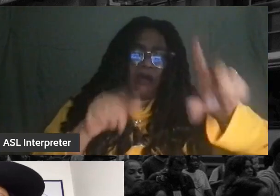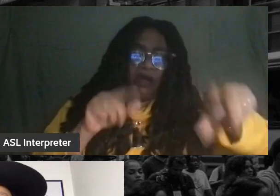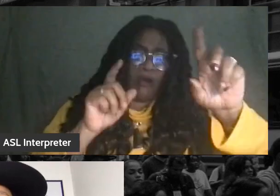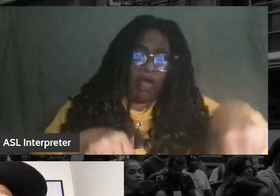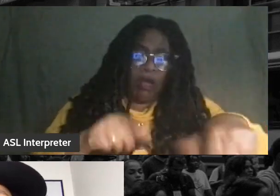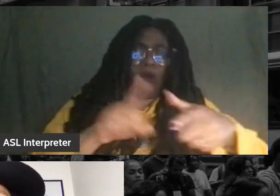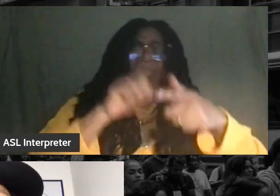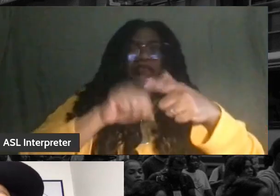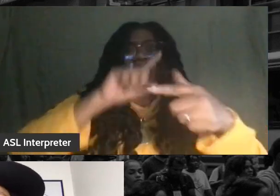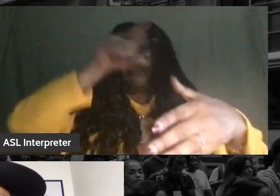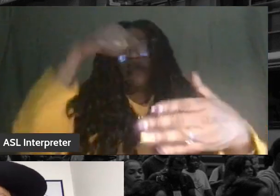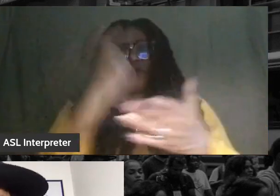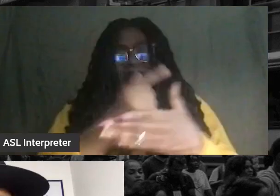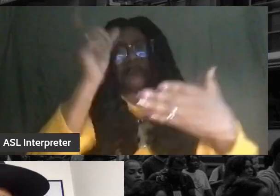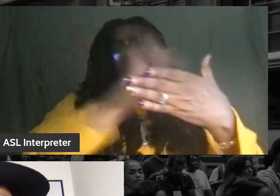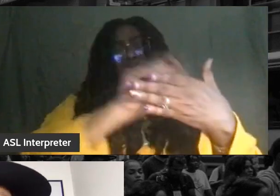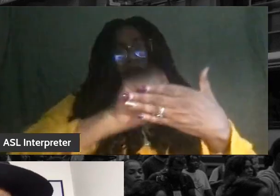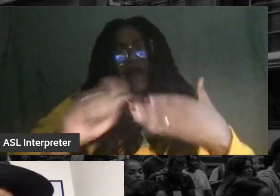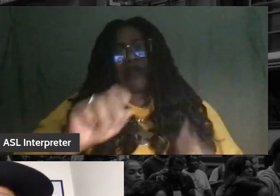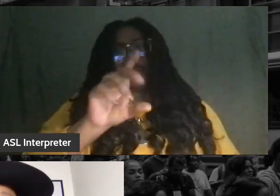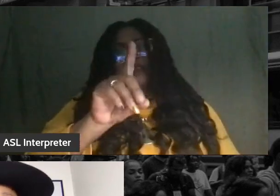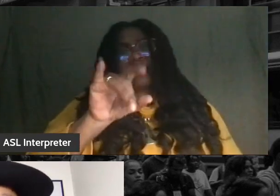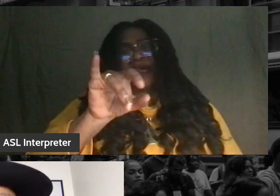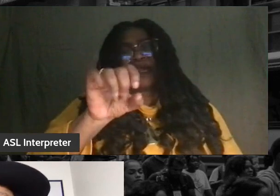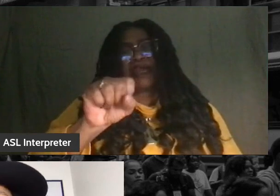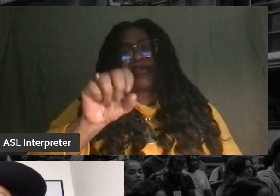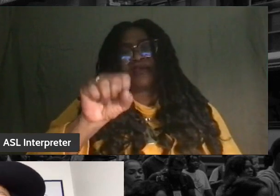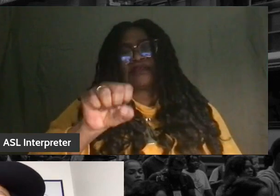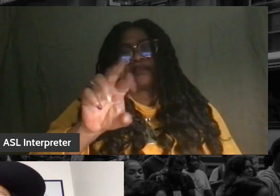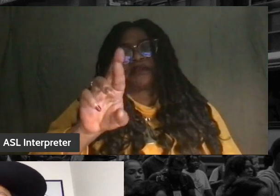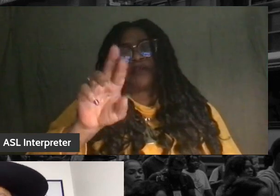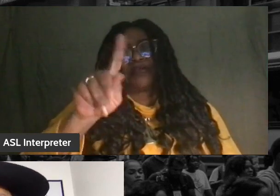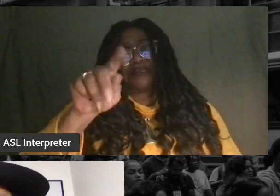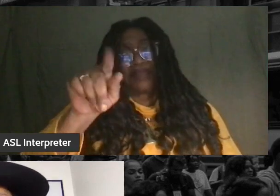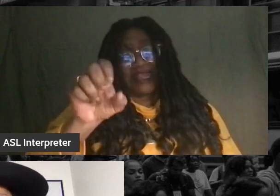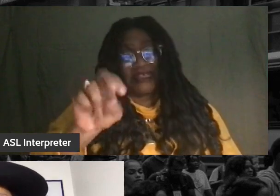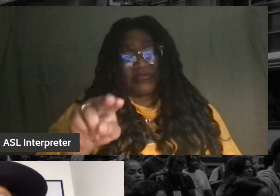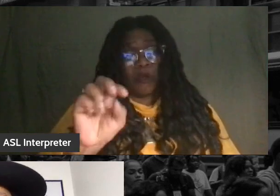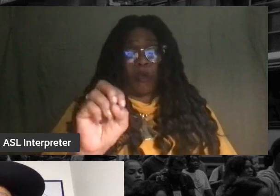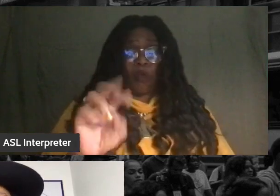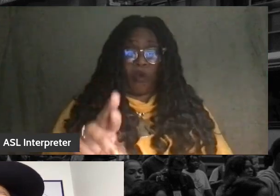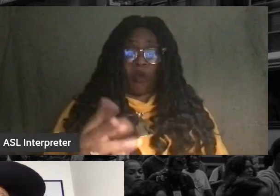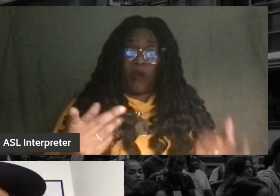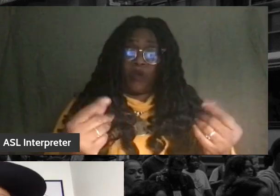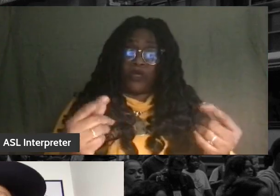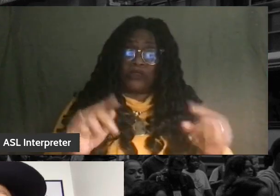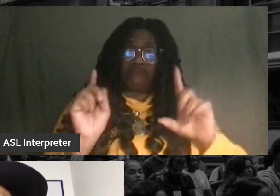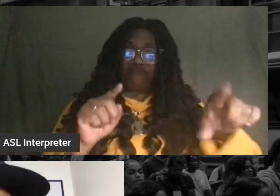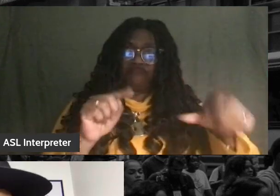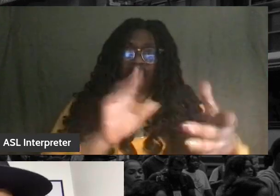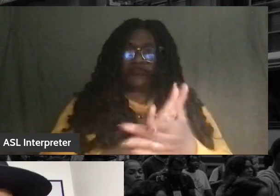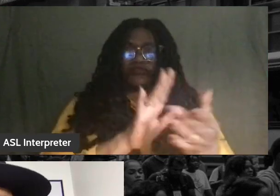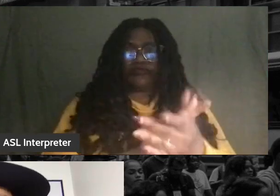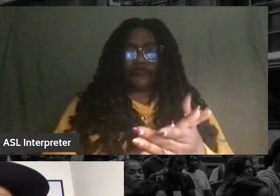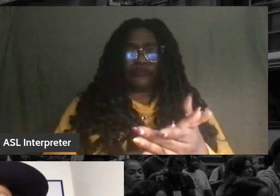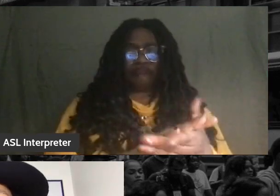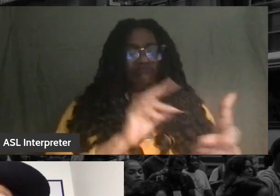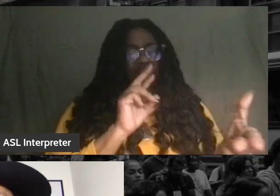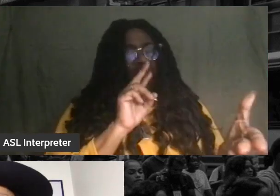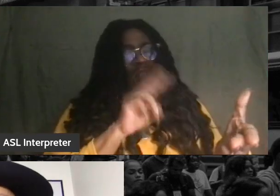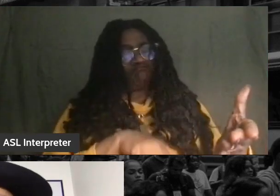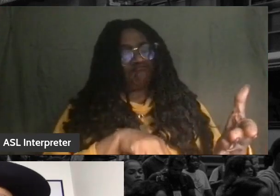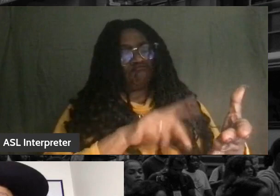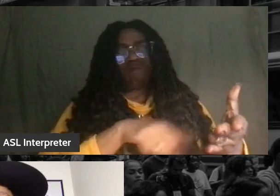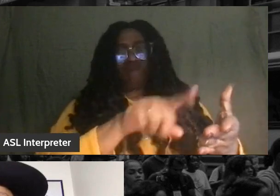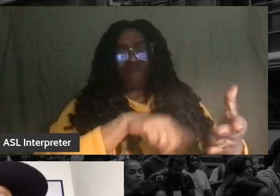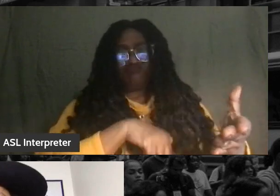dissertation or create a body of work, or they go to school to learn how to critique the artistic offerings of others. I